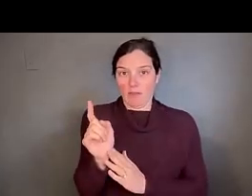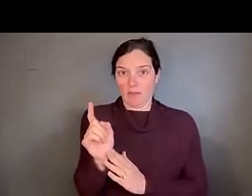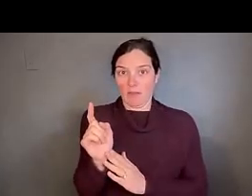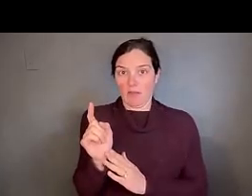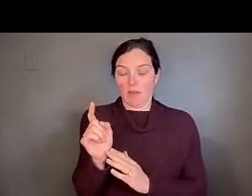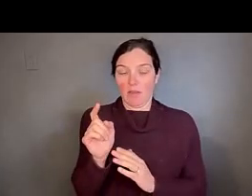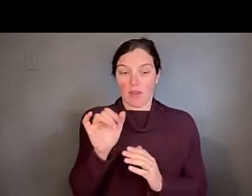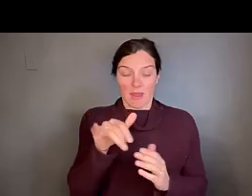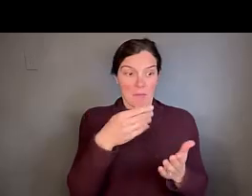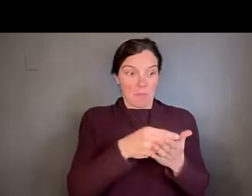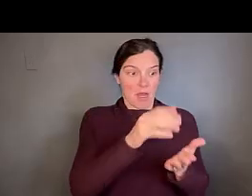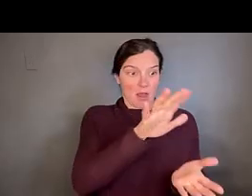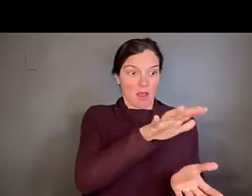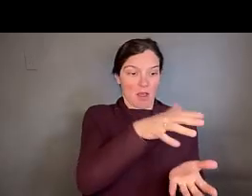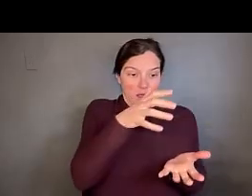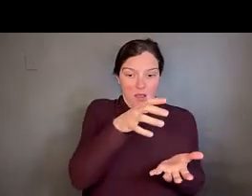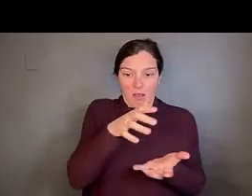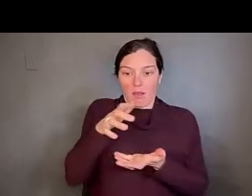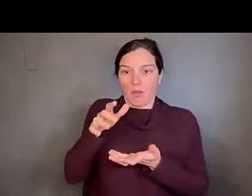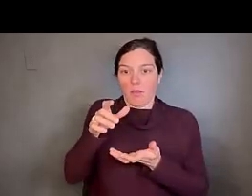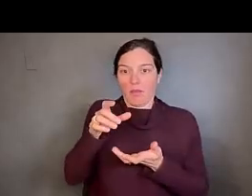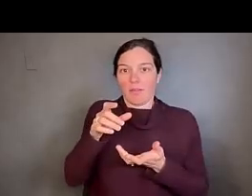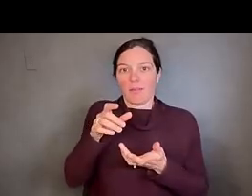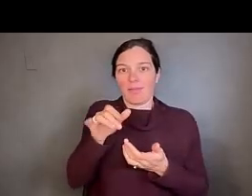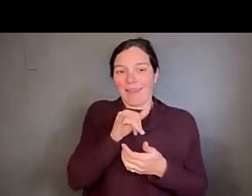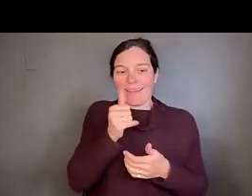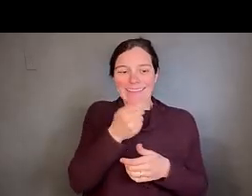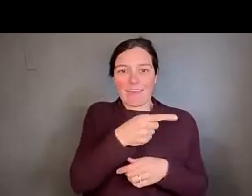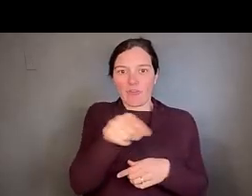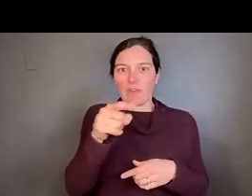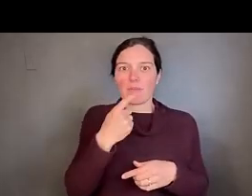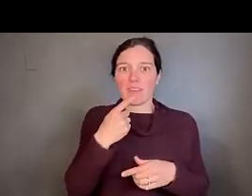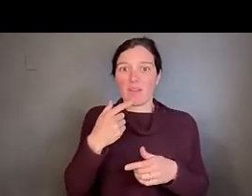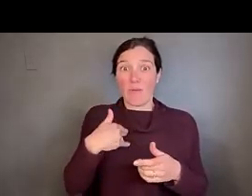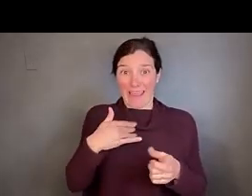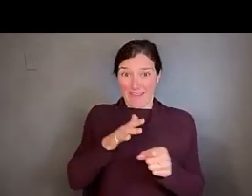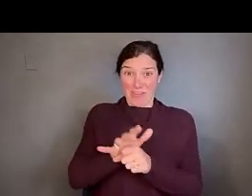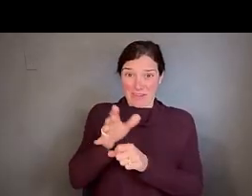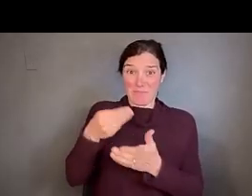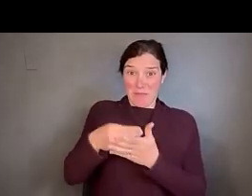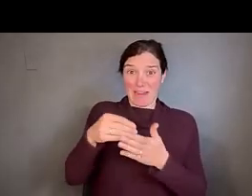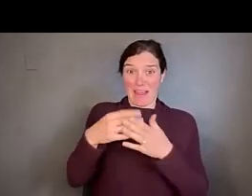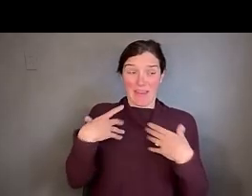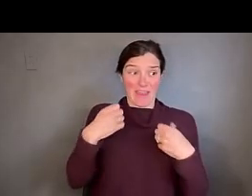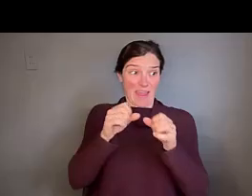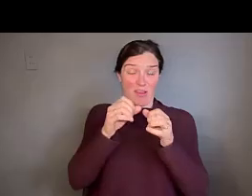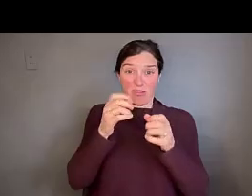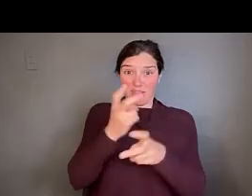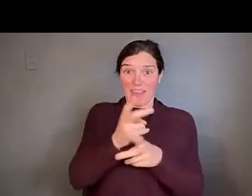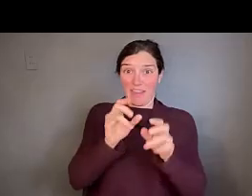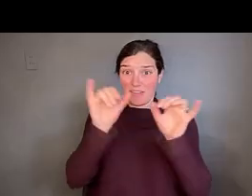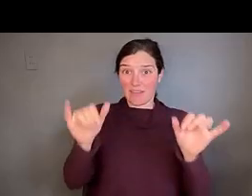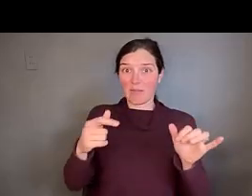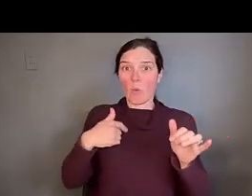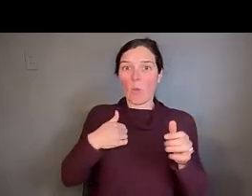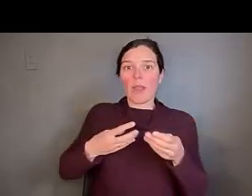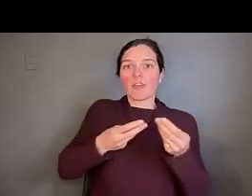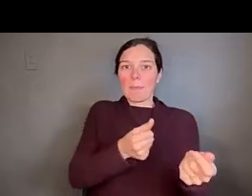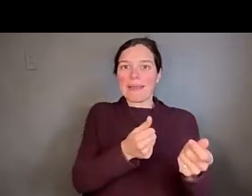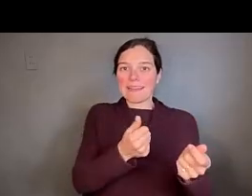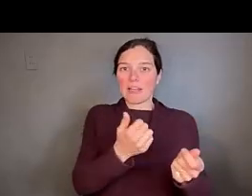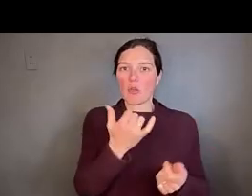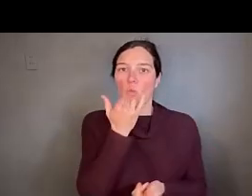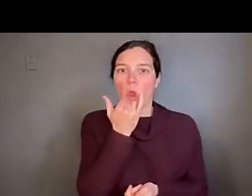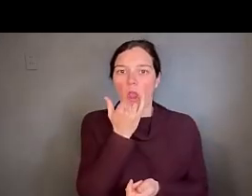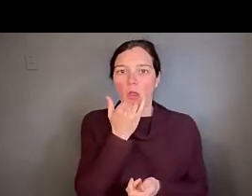be, as several people said, there's enough money in the healthcare system. We're spending it in a lot of the wrong ways